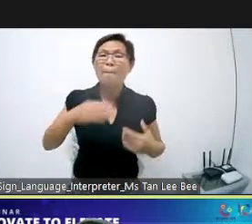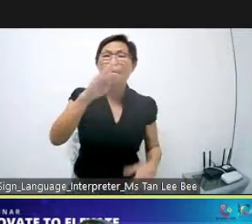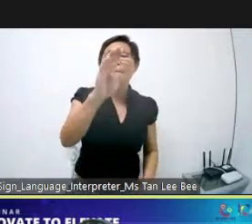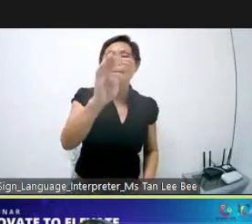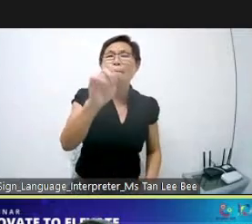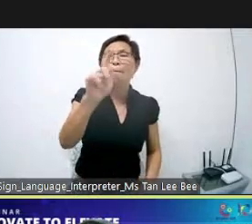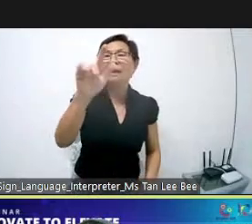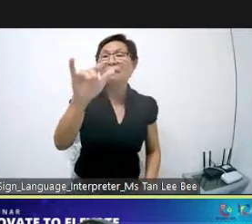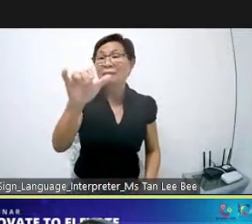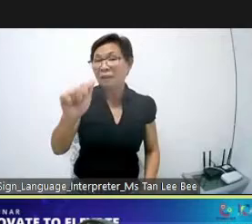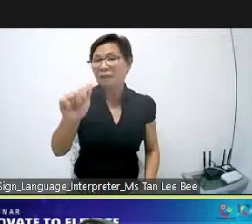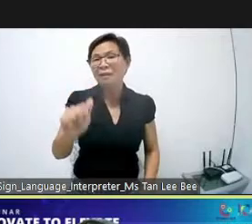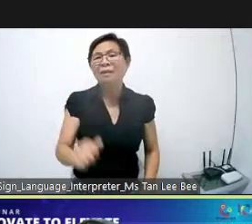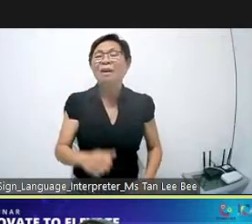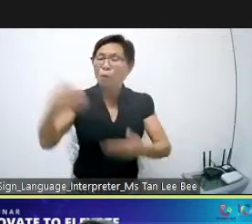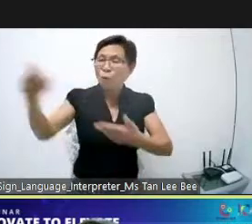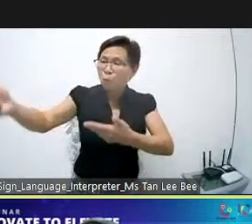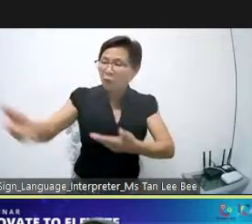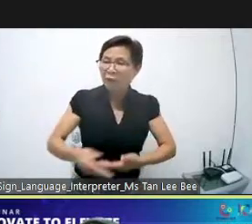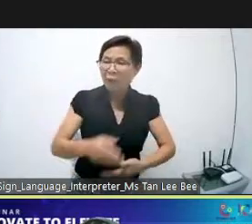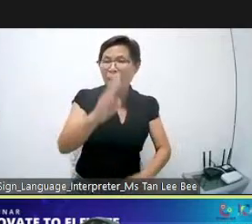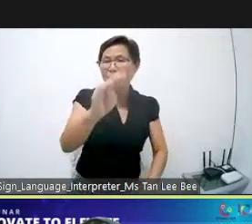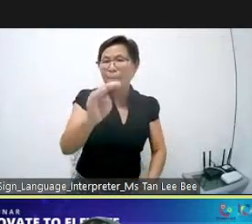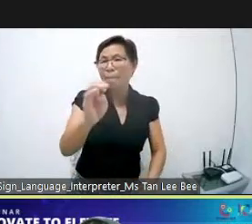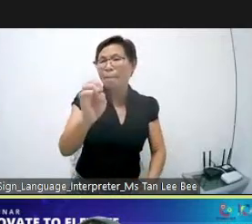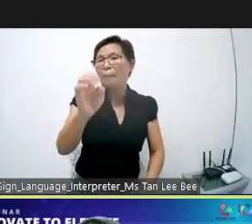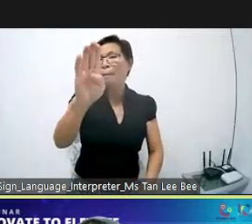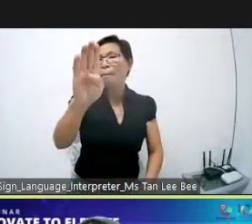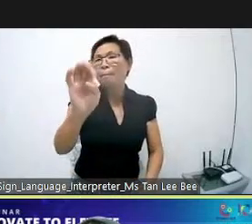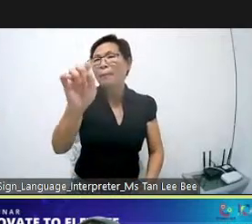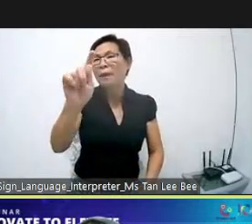ado, please welcome Miss Betia.